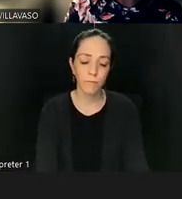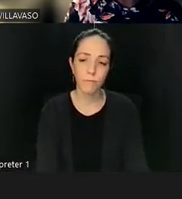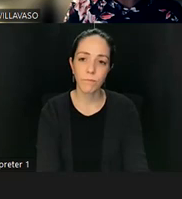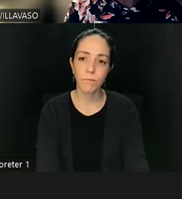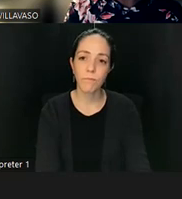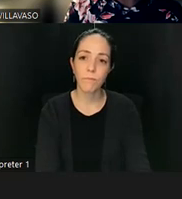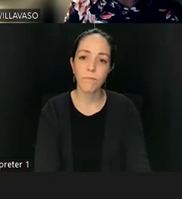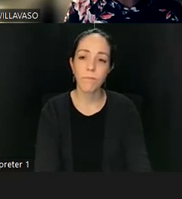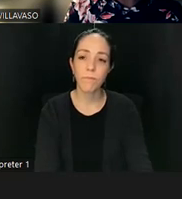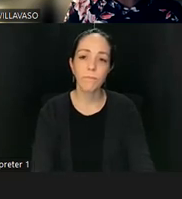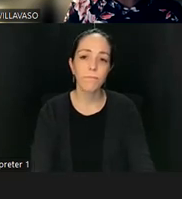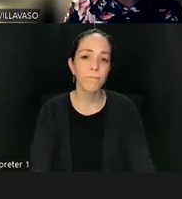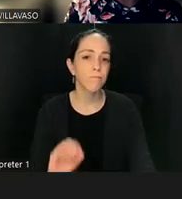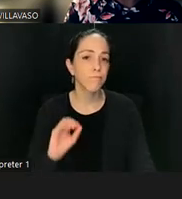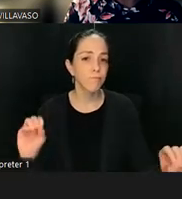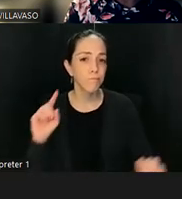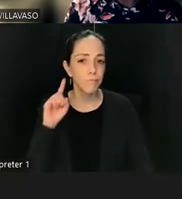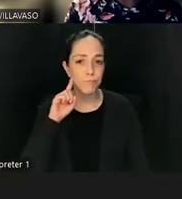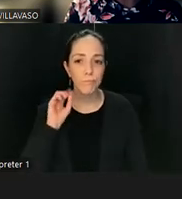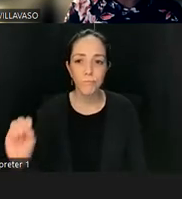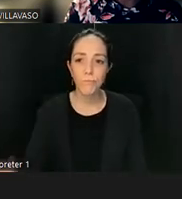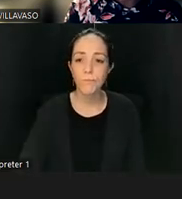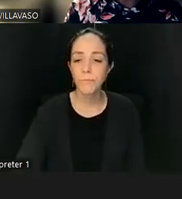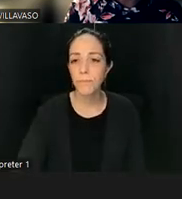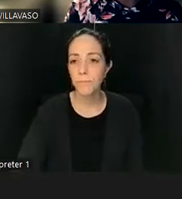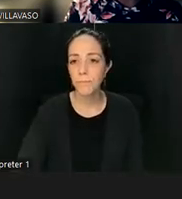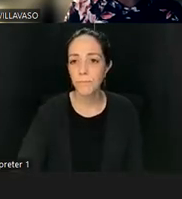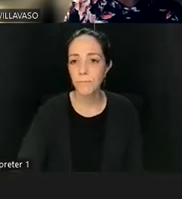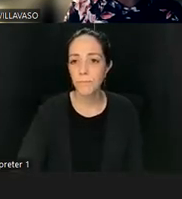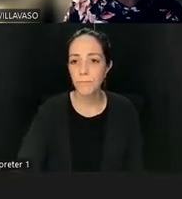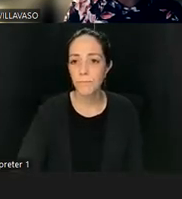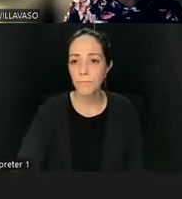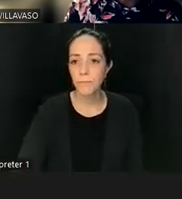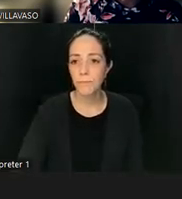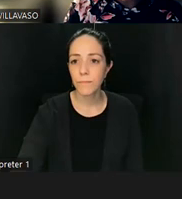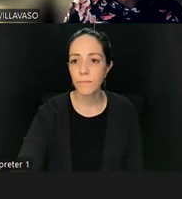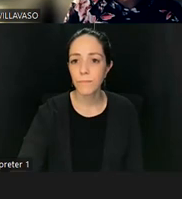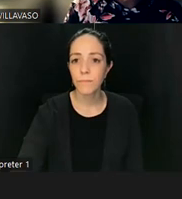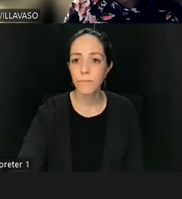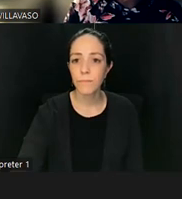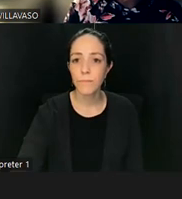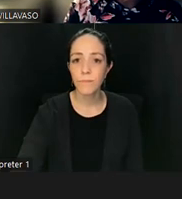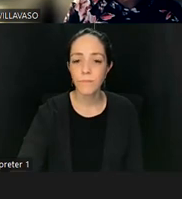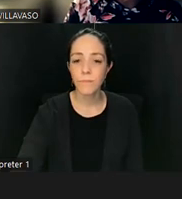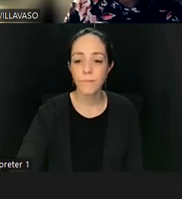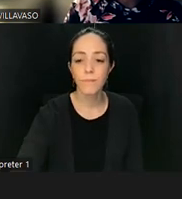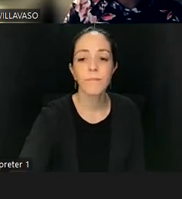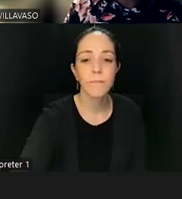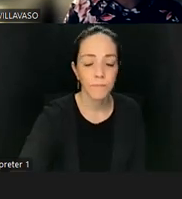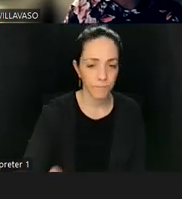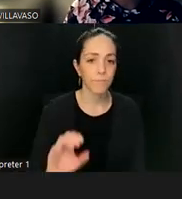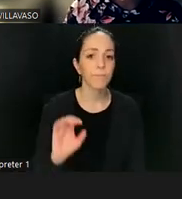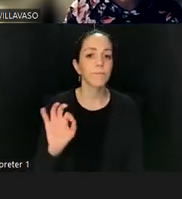Wasco, Cowlitz, Kathlamet, Clackamas, Chinook, Tualatin, Kalapuya, Malala, and many other